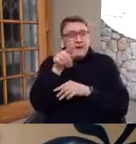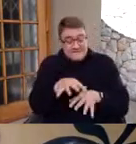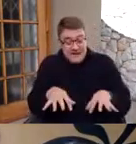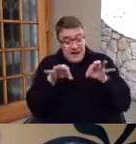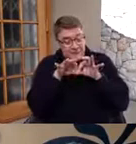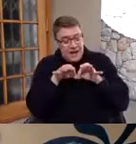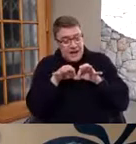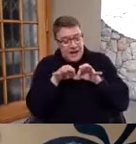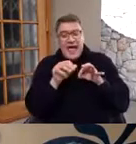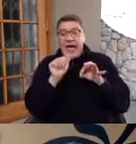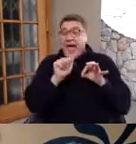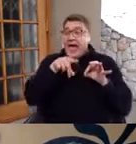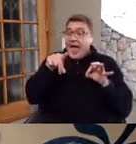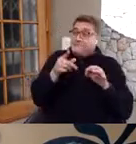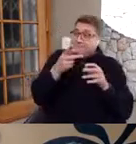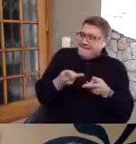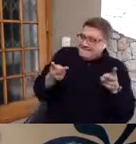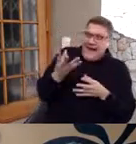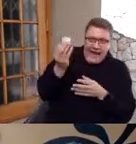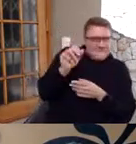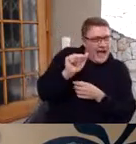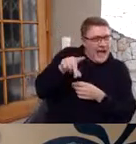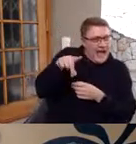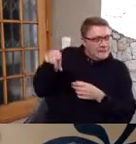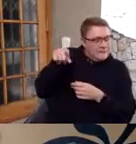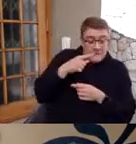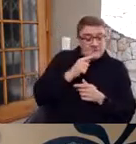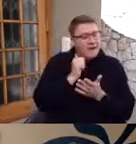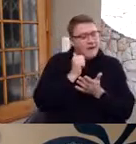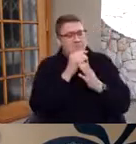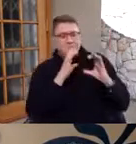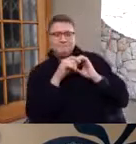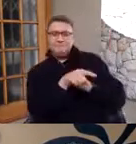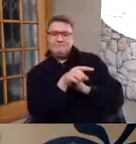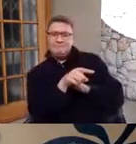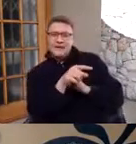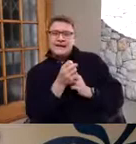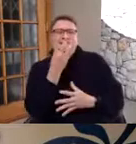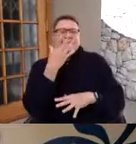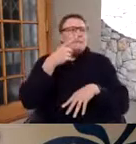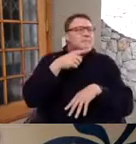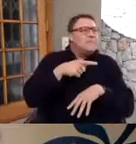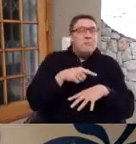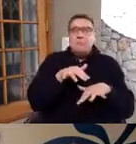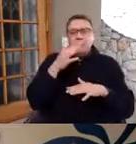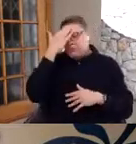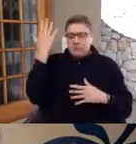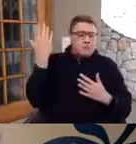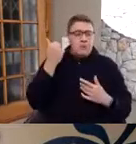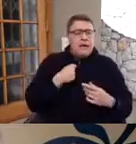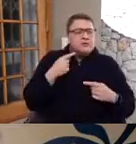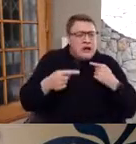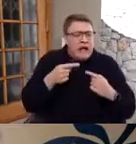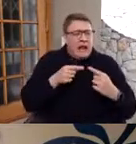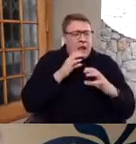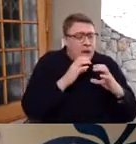apps available, because I think sometimes people struggle without knowing that just simply downloading these